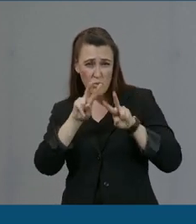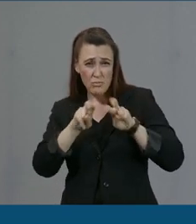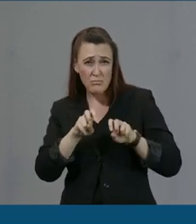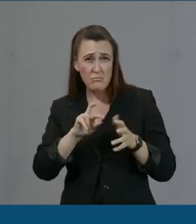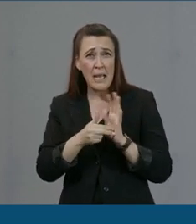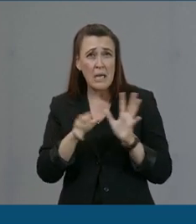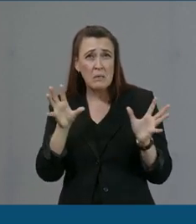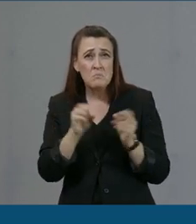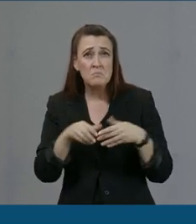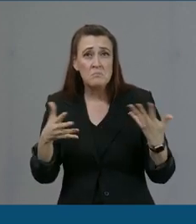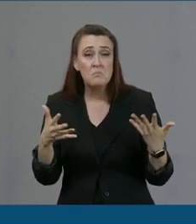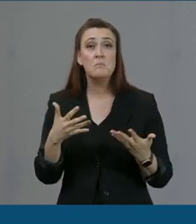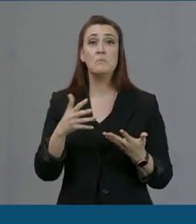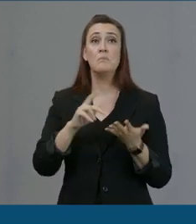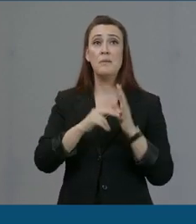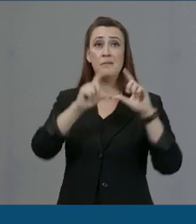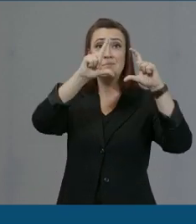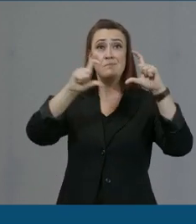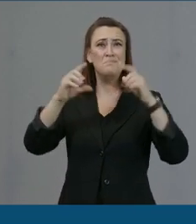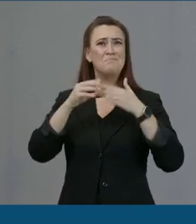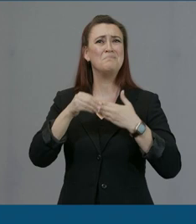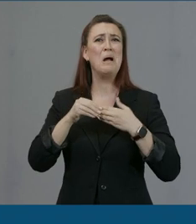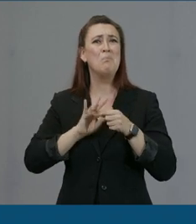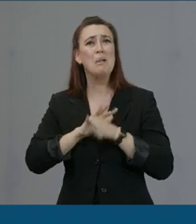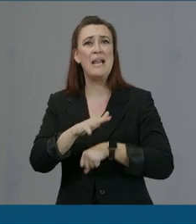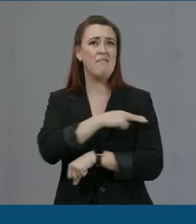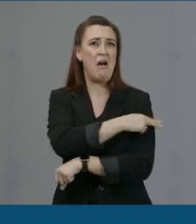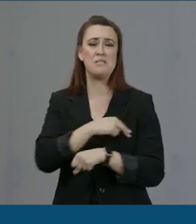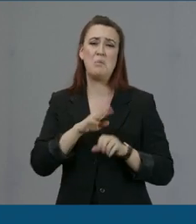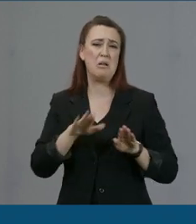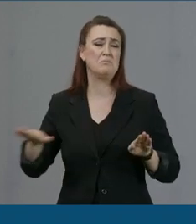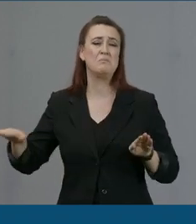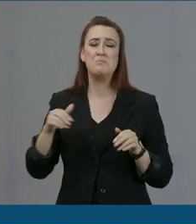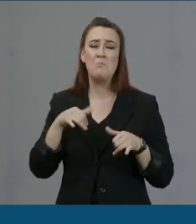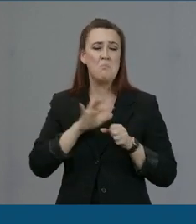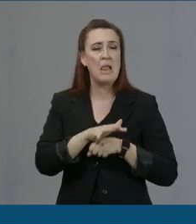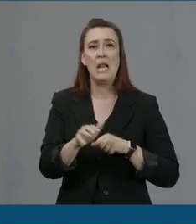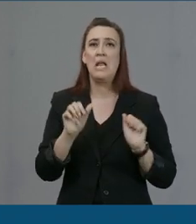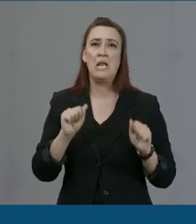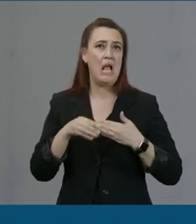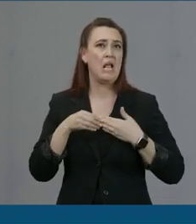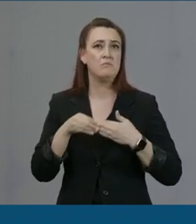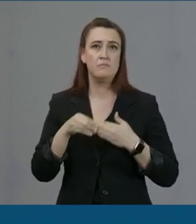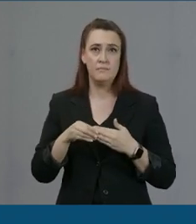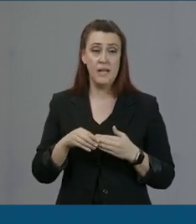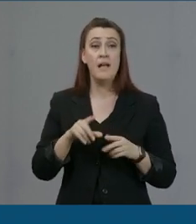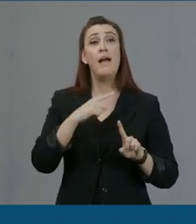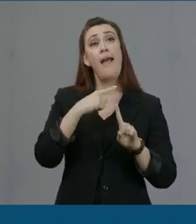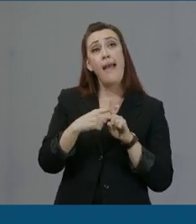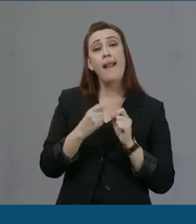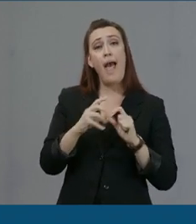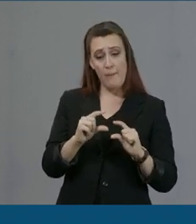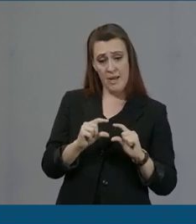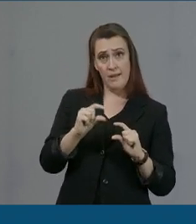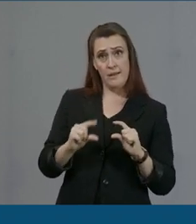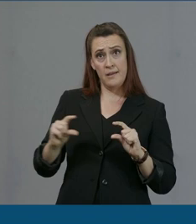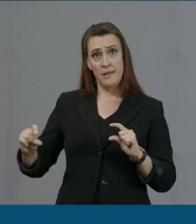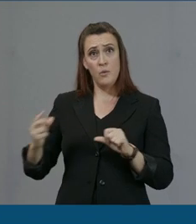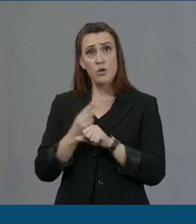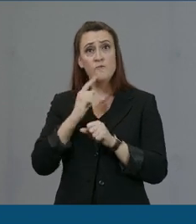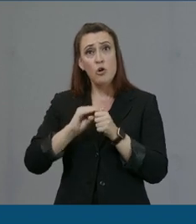capacity, and two, that the COVID transactions have been steady across the board, somewhere